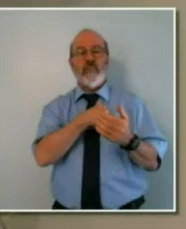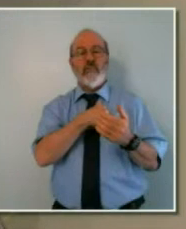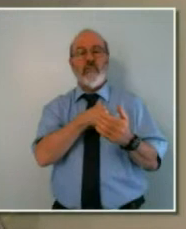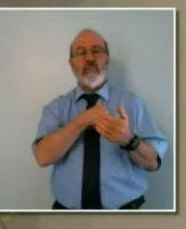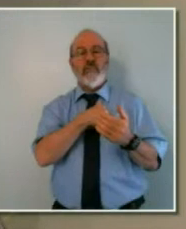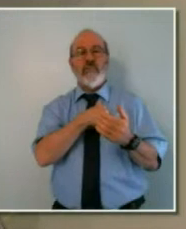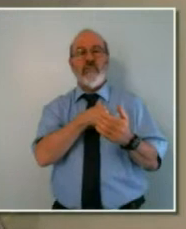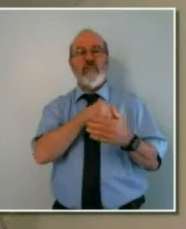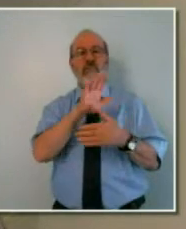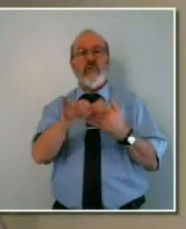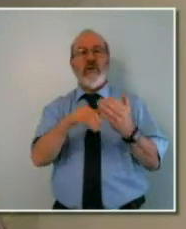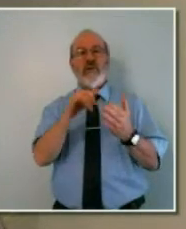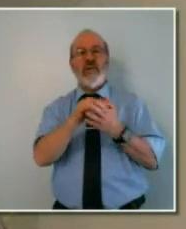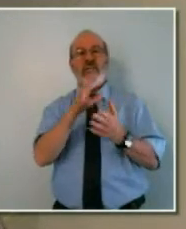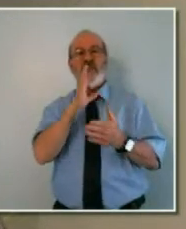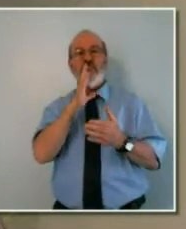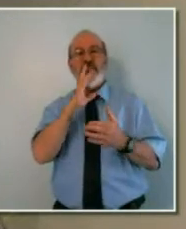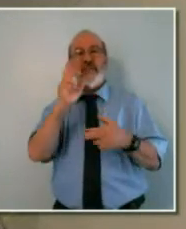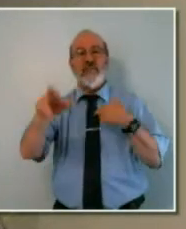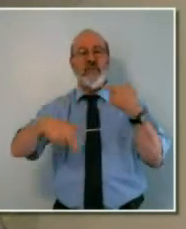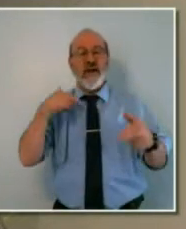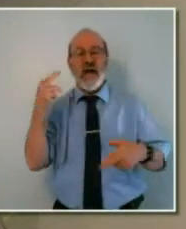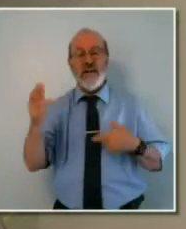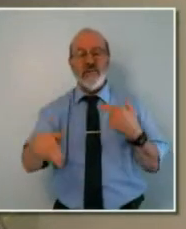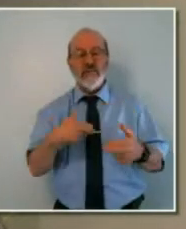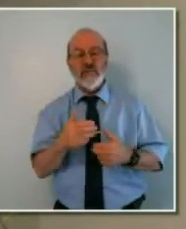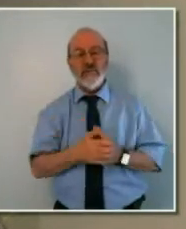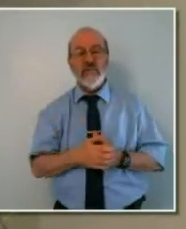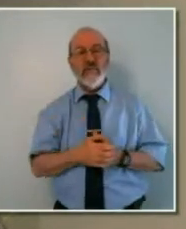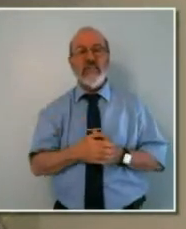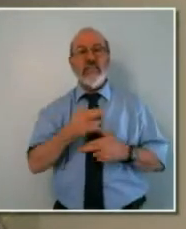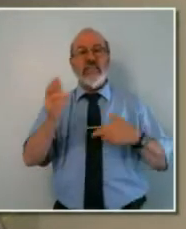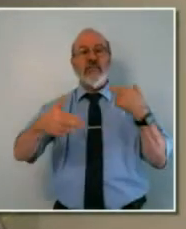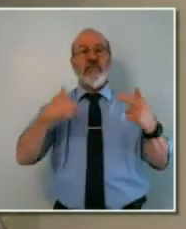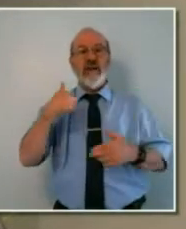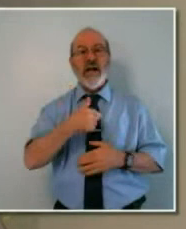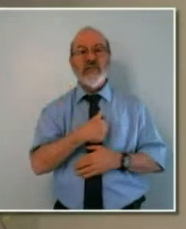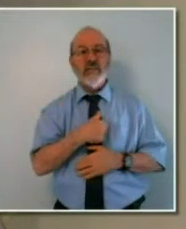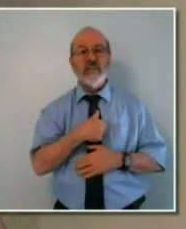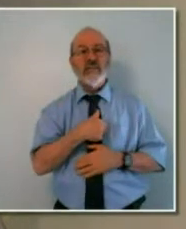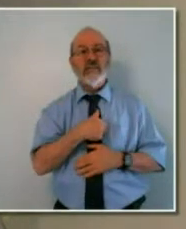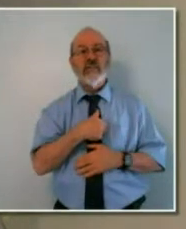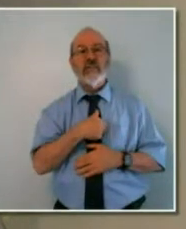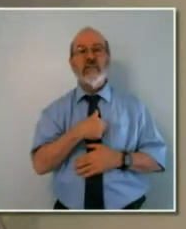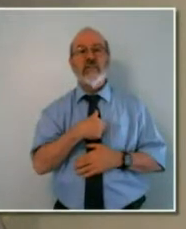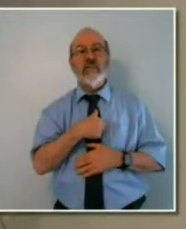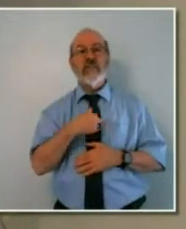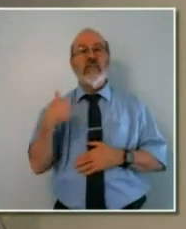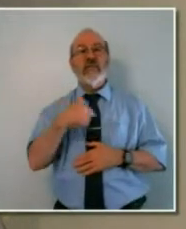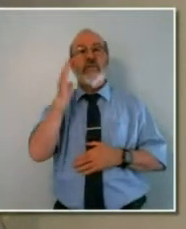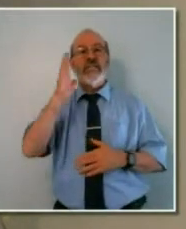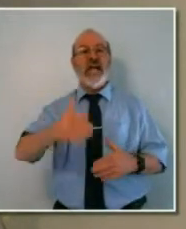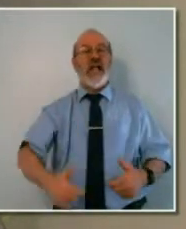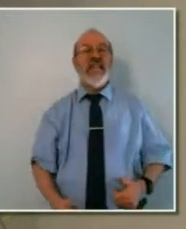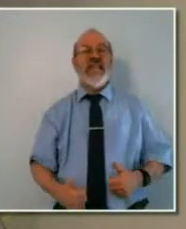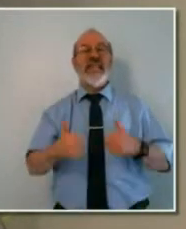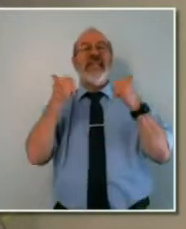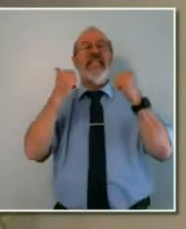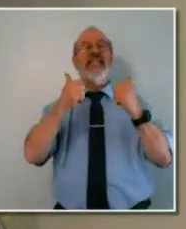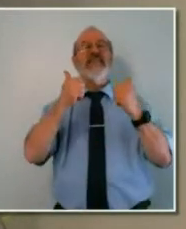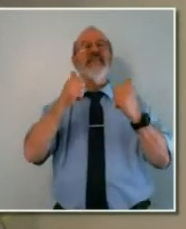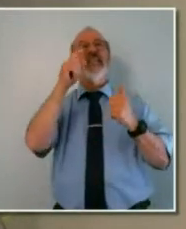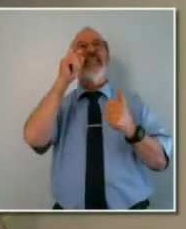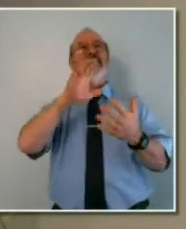All of that speaks of revival. He'll revive us, and we shall live in his sight. He shall